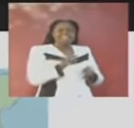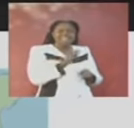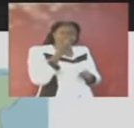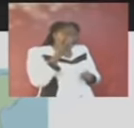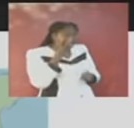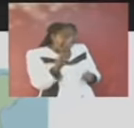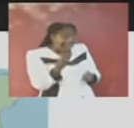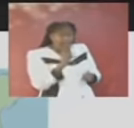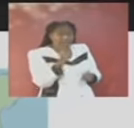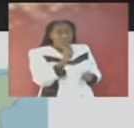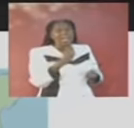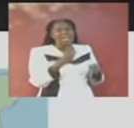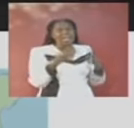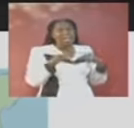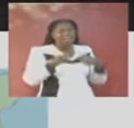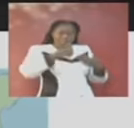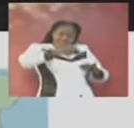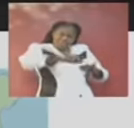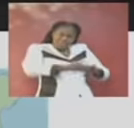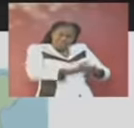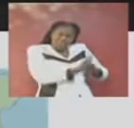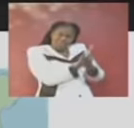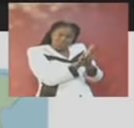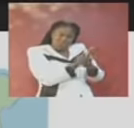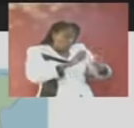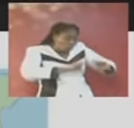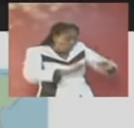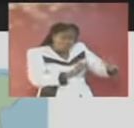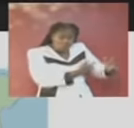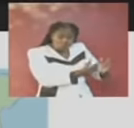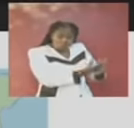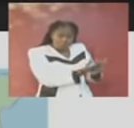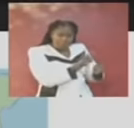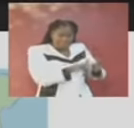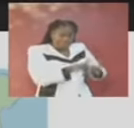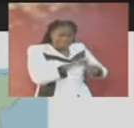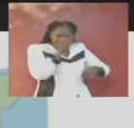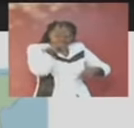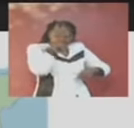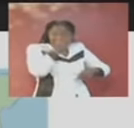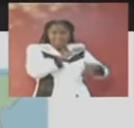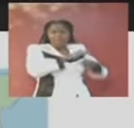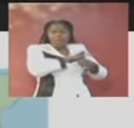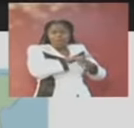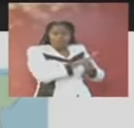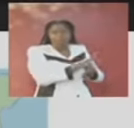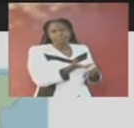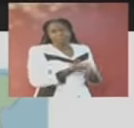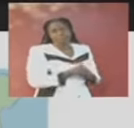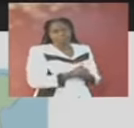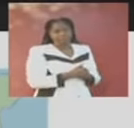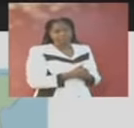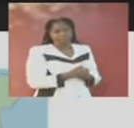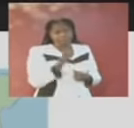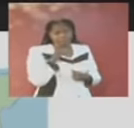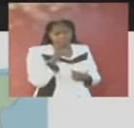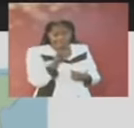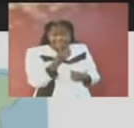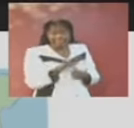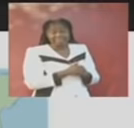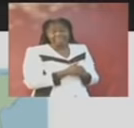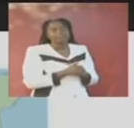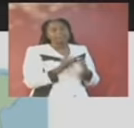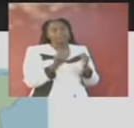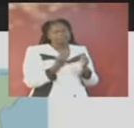clusters, we again extract actionable information. The information attributed to each of the cases which fall